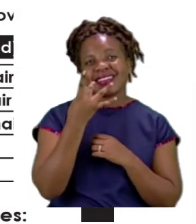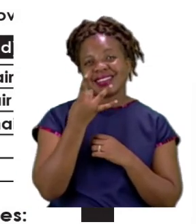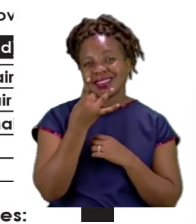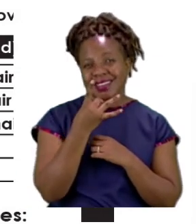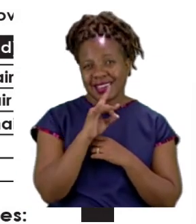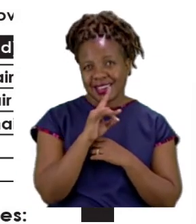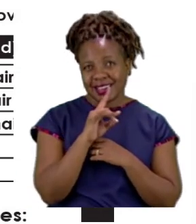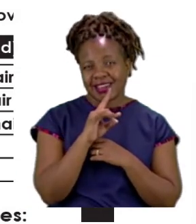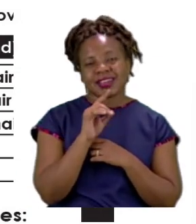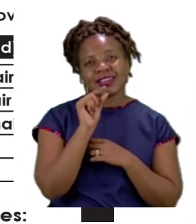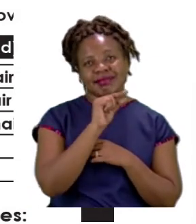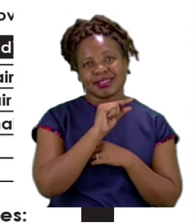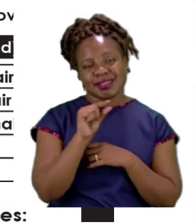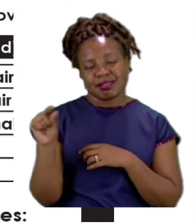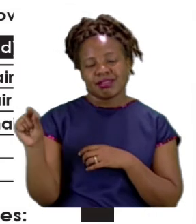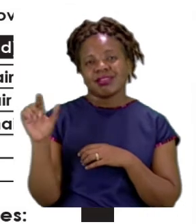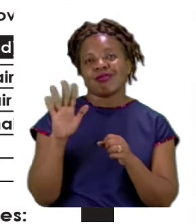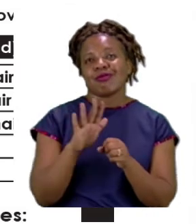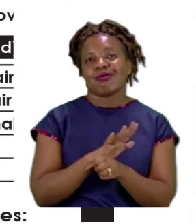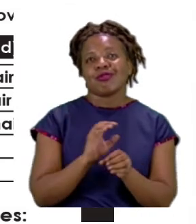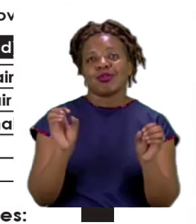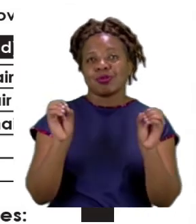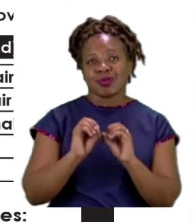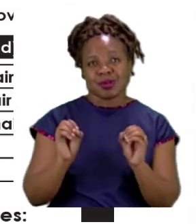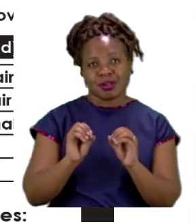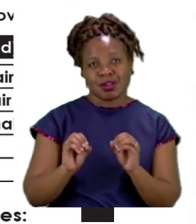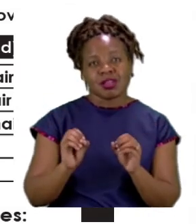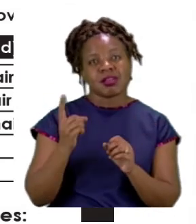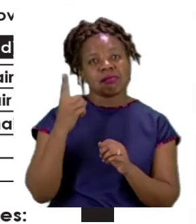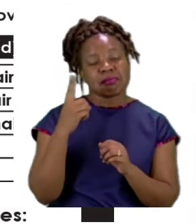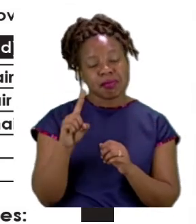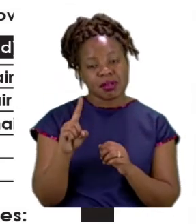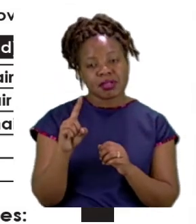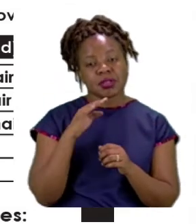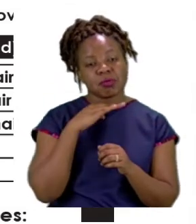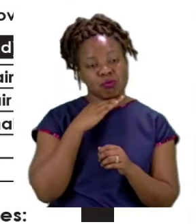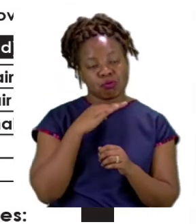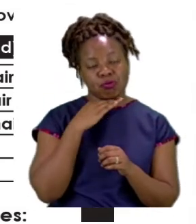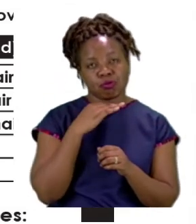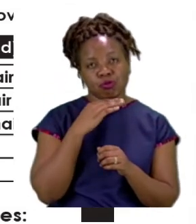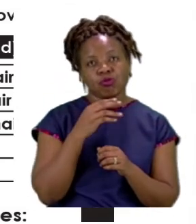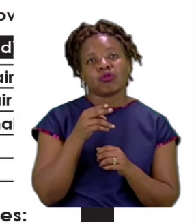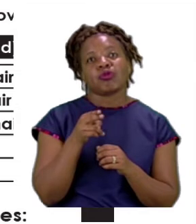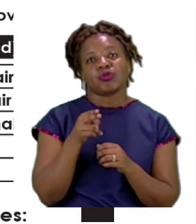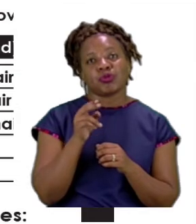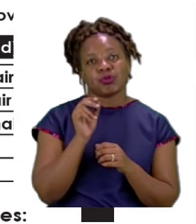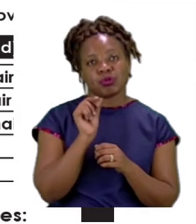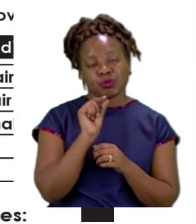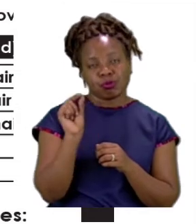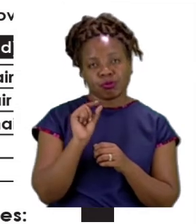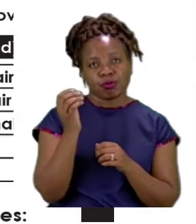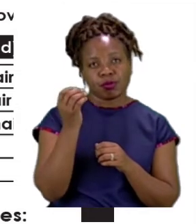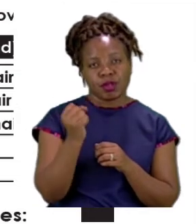sound for the following sentences. And afterwards, I'd like you to please read the